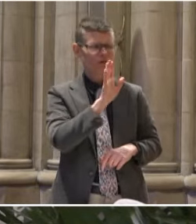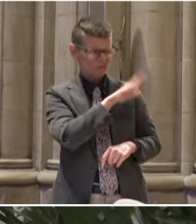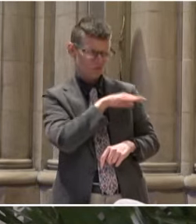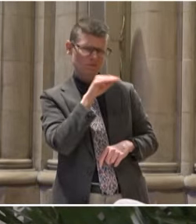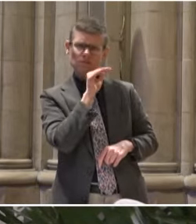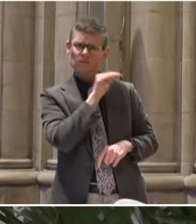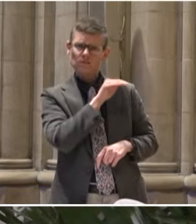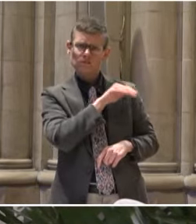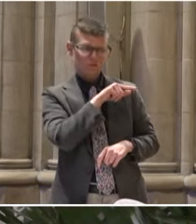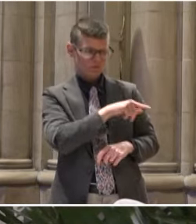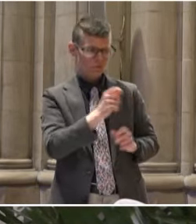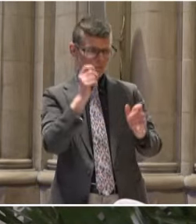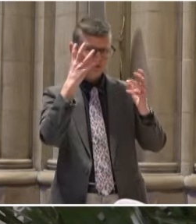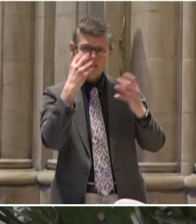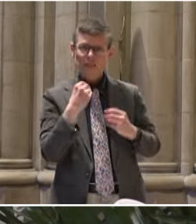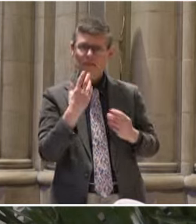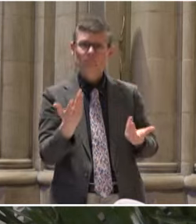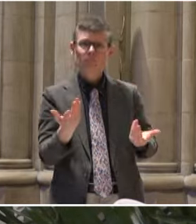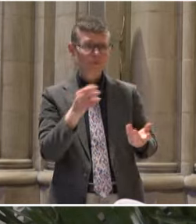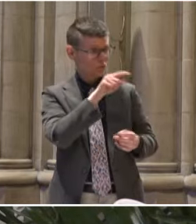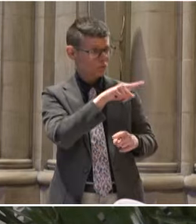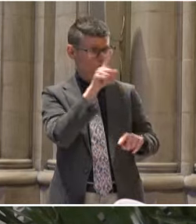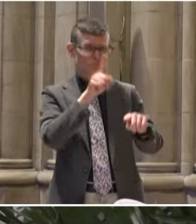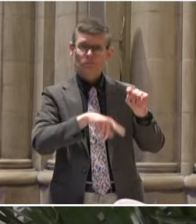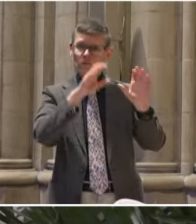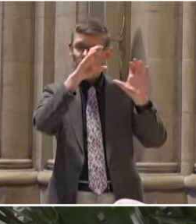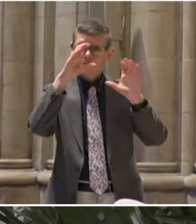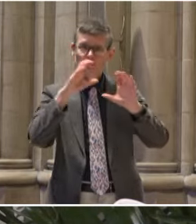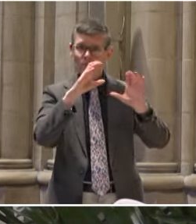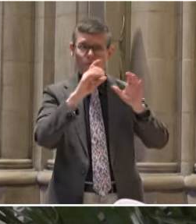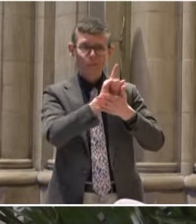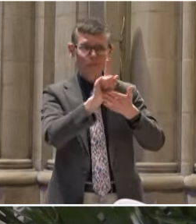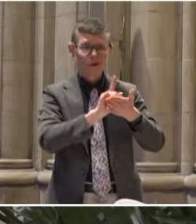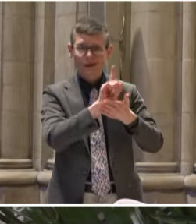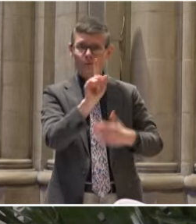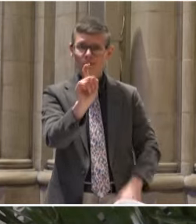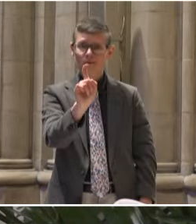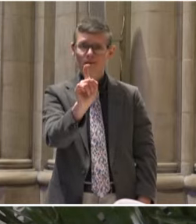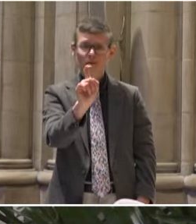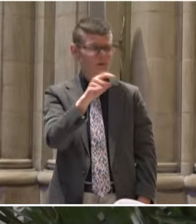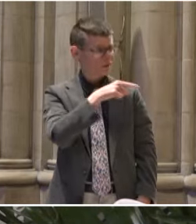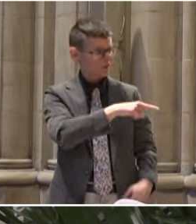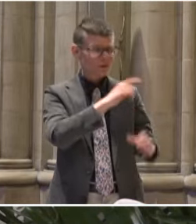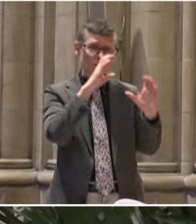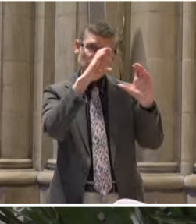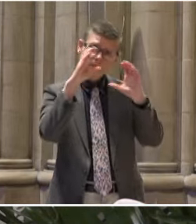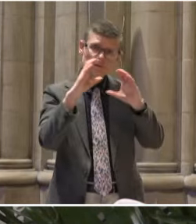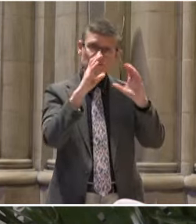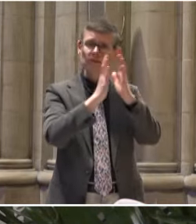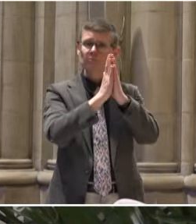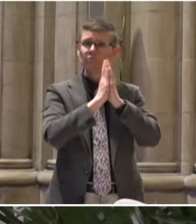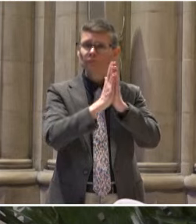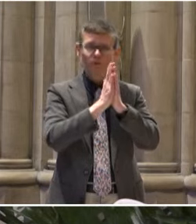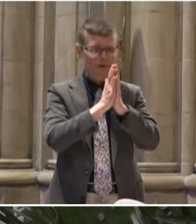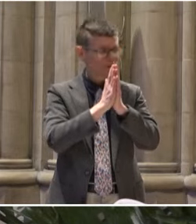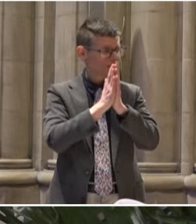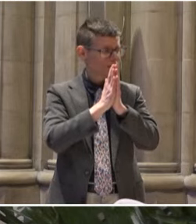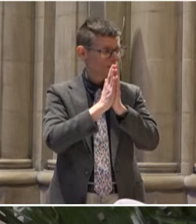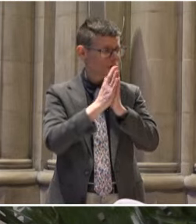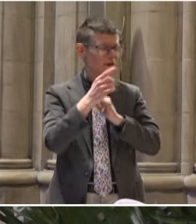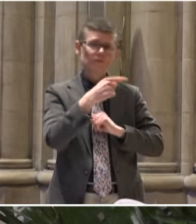are you asleep? Could you not keep awake 1 hour? Keep awake and pray that you may not come into